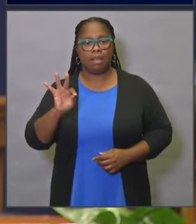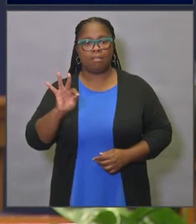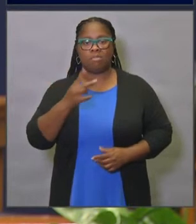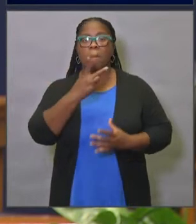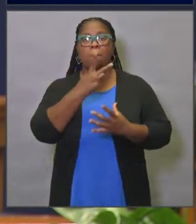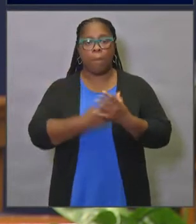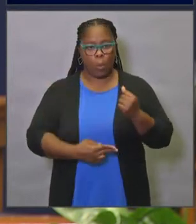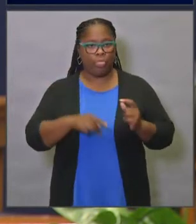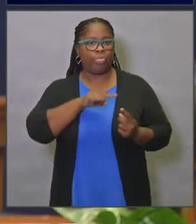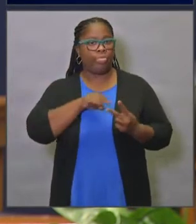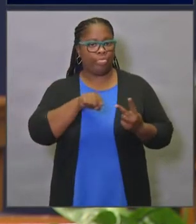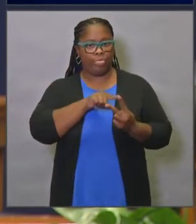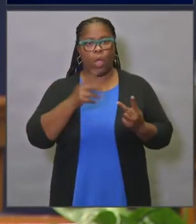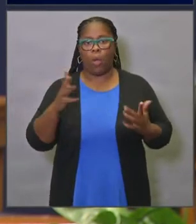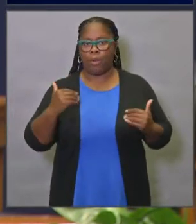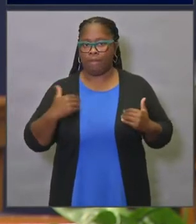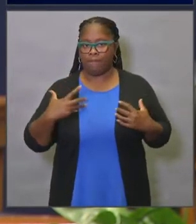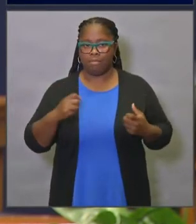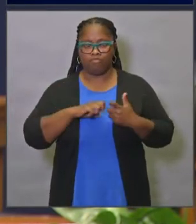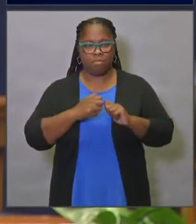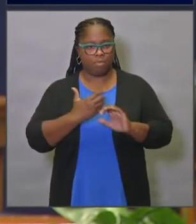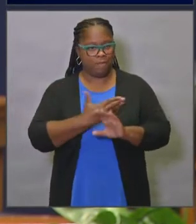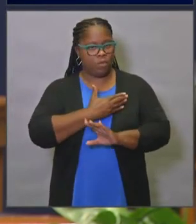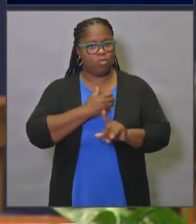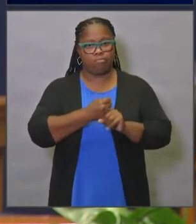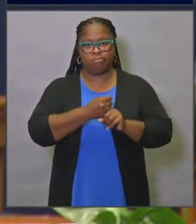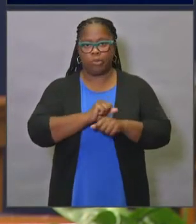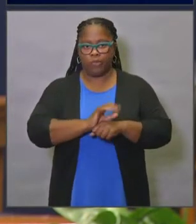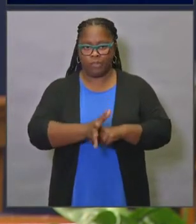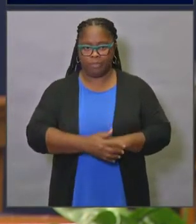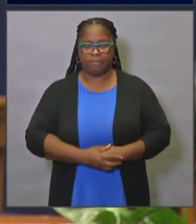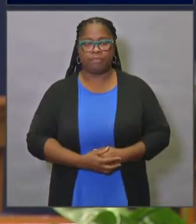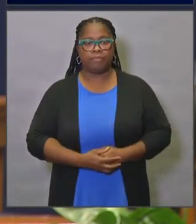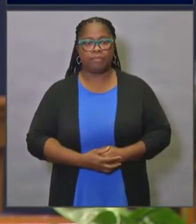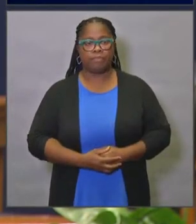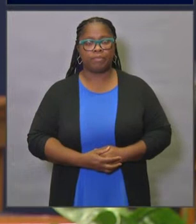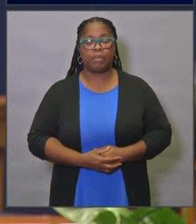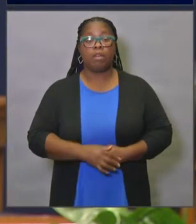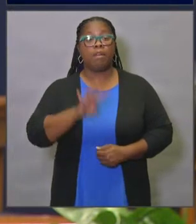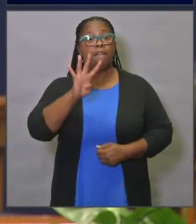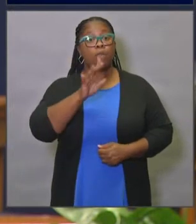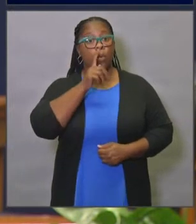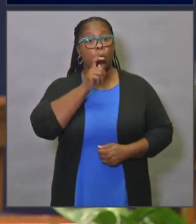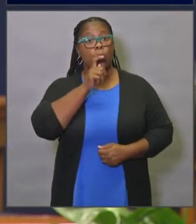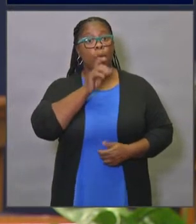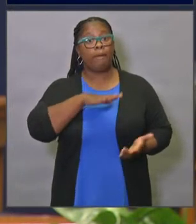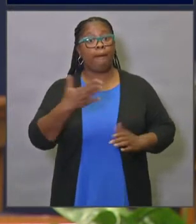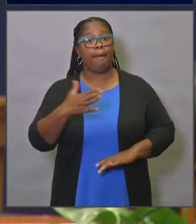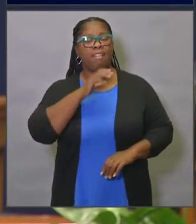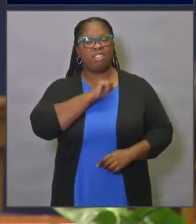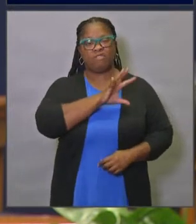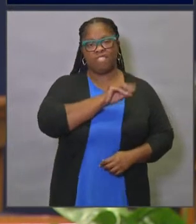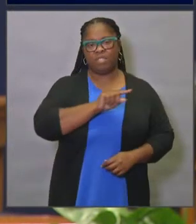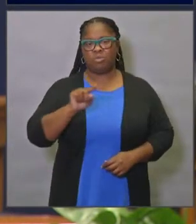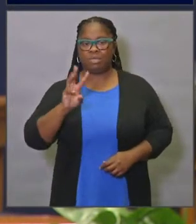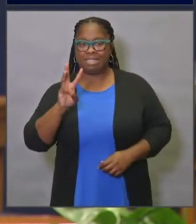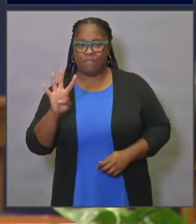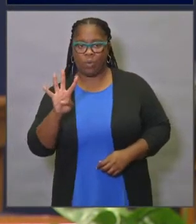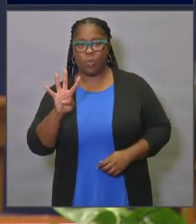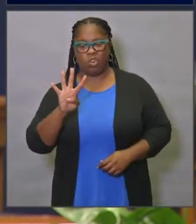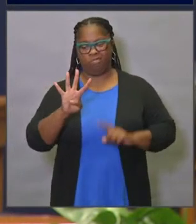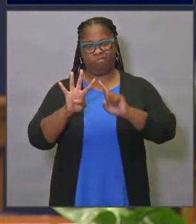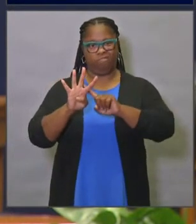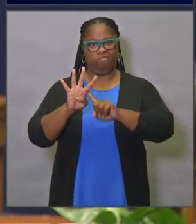passed away had underlying health conditions. 4 people who died are between the ages of 50 and 64, and 1 of those people